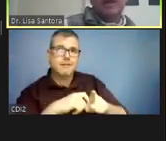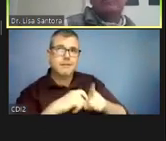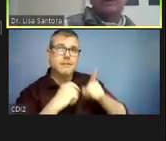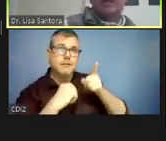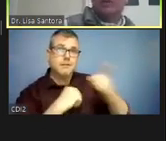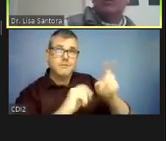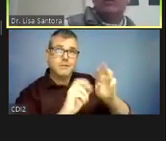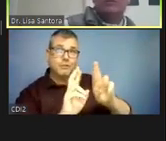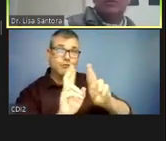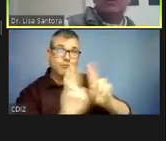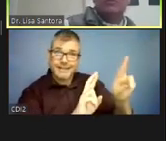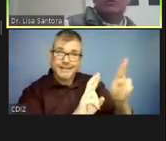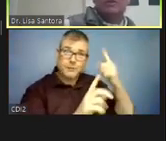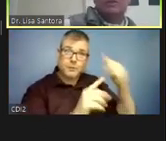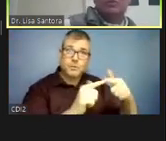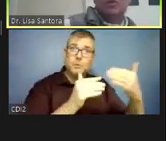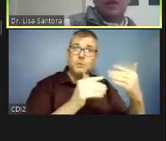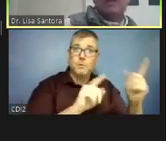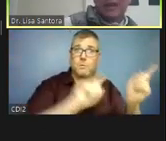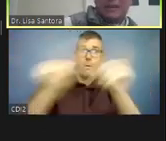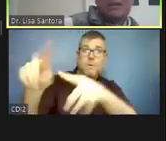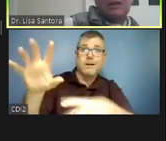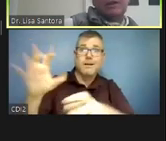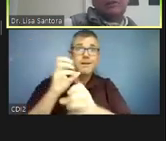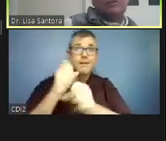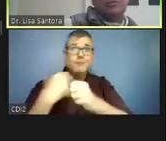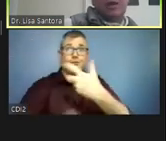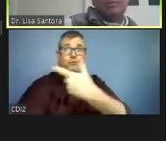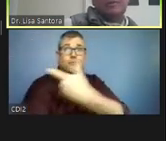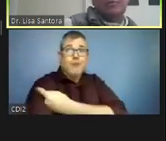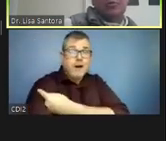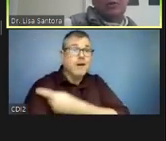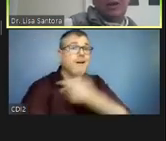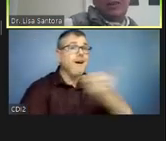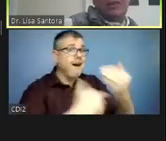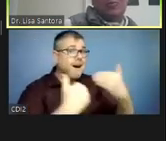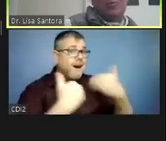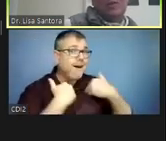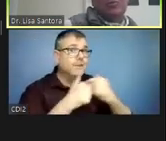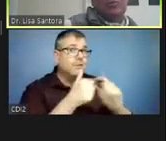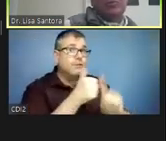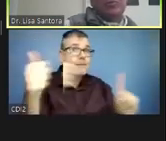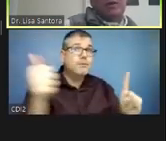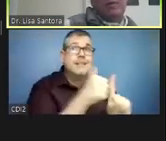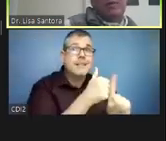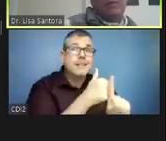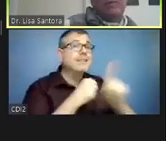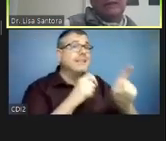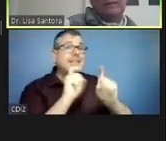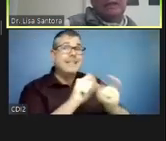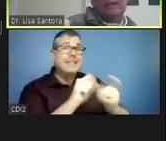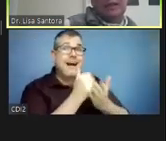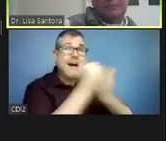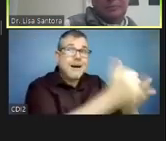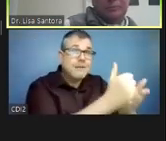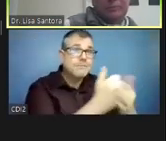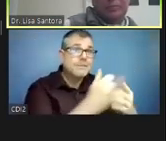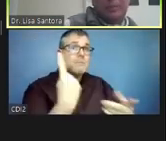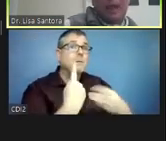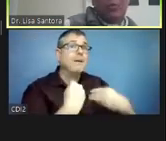that they may have a caregiver or some other person to, if necessary, to support their movement through our vaccine